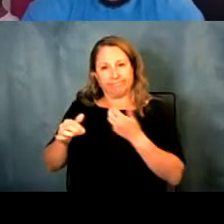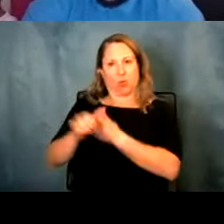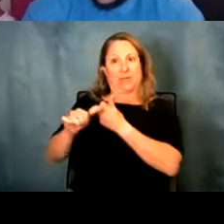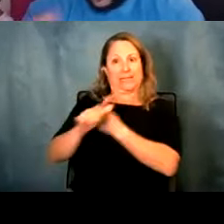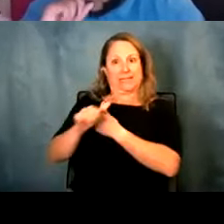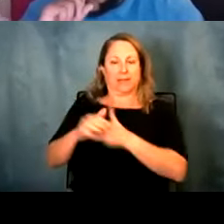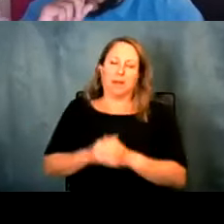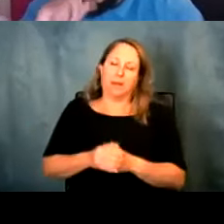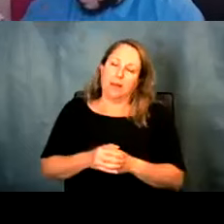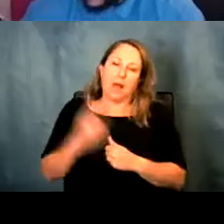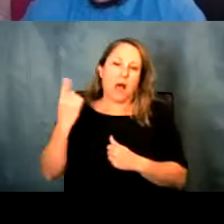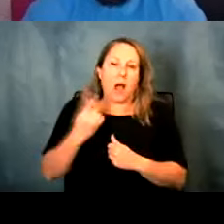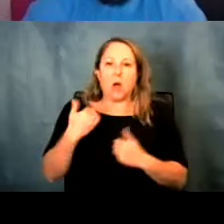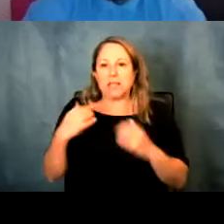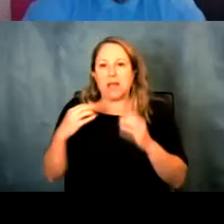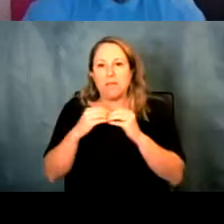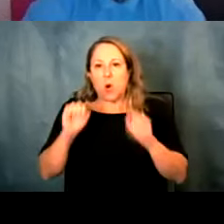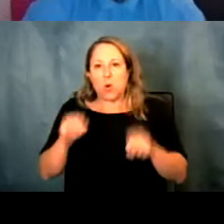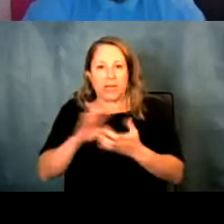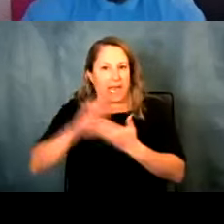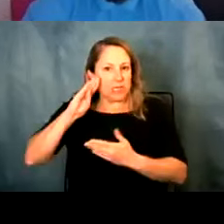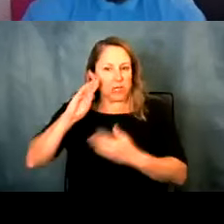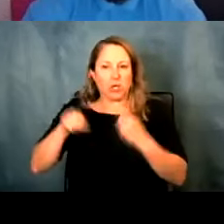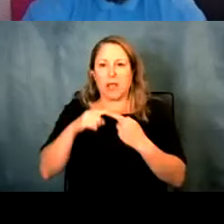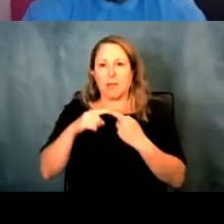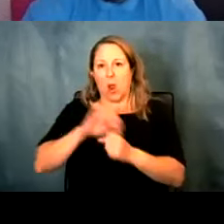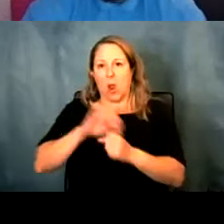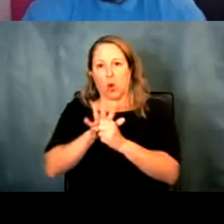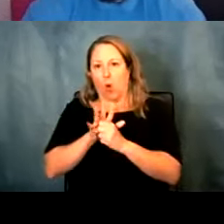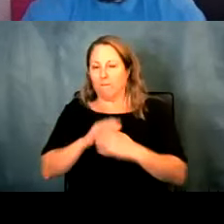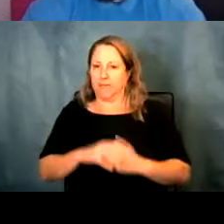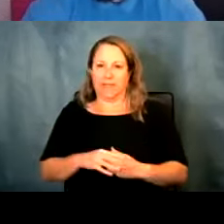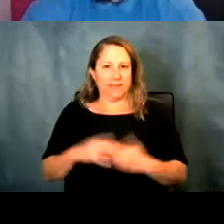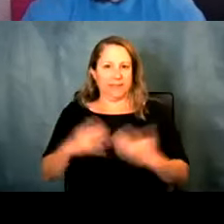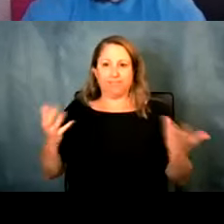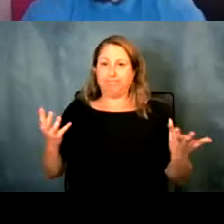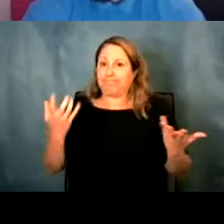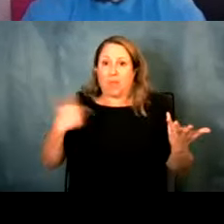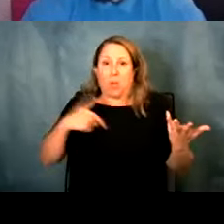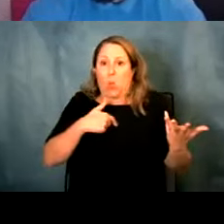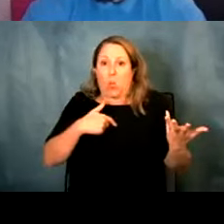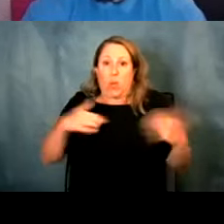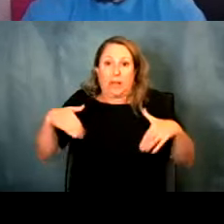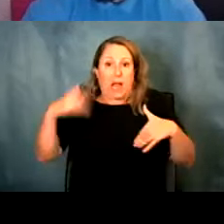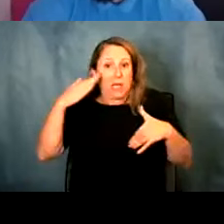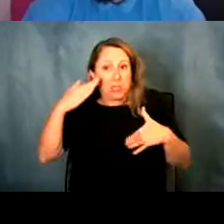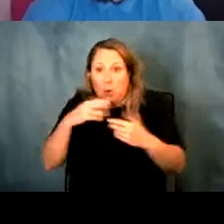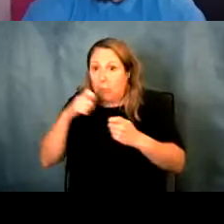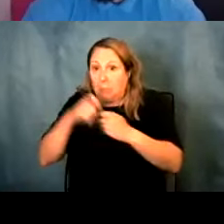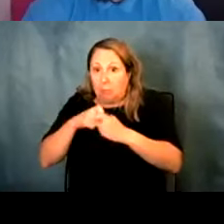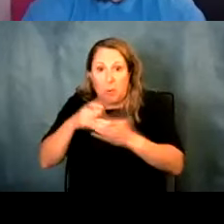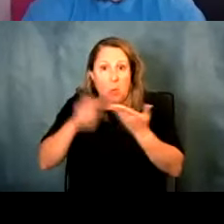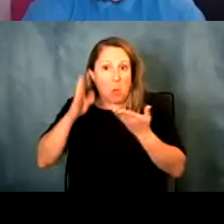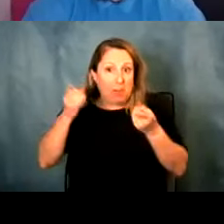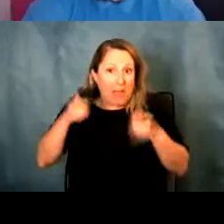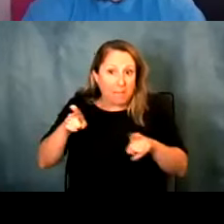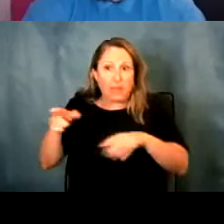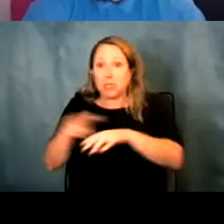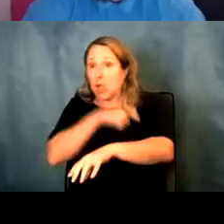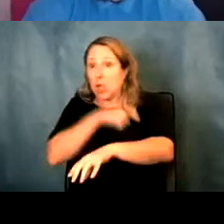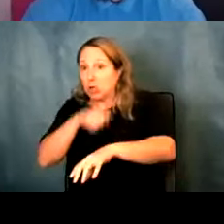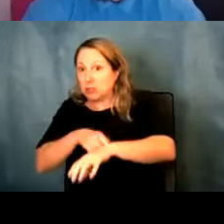COVID. I mean, the things that we never know up front is just what this means in the long term, whether or not Delta will have more long